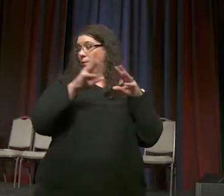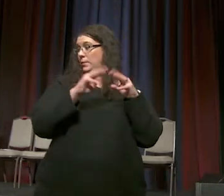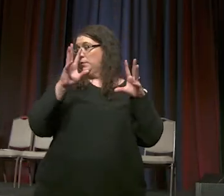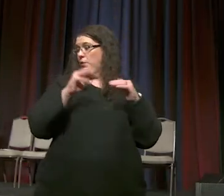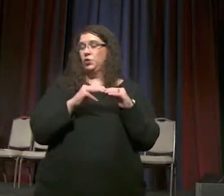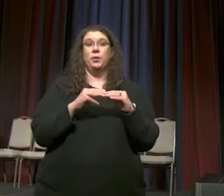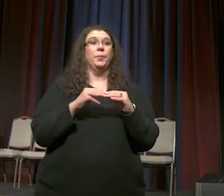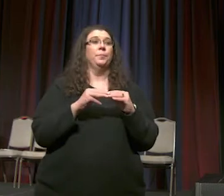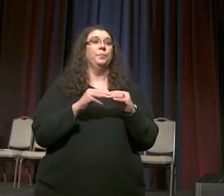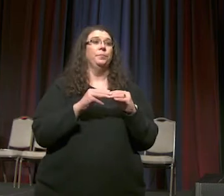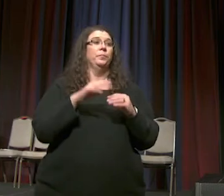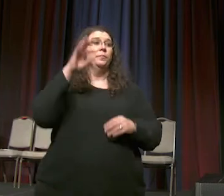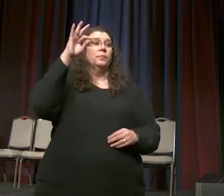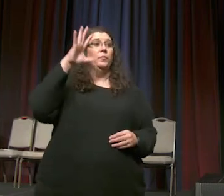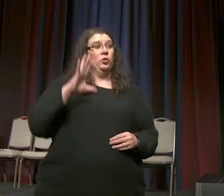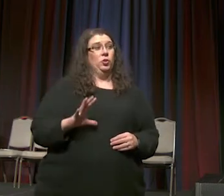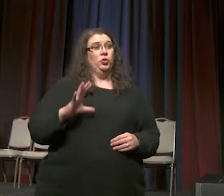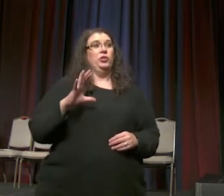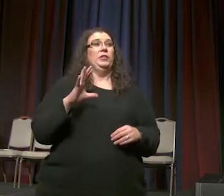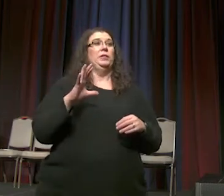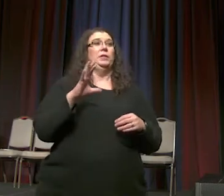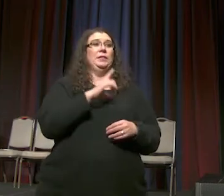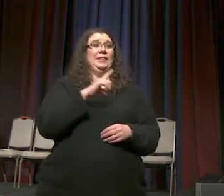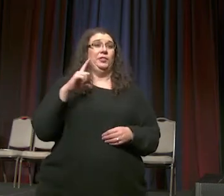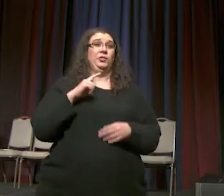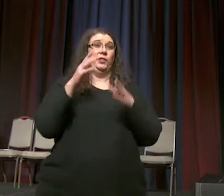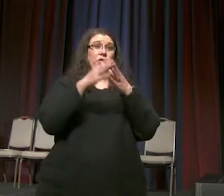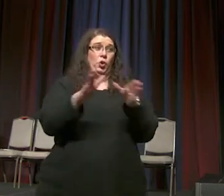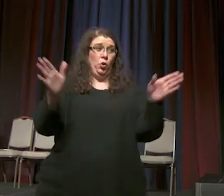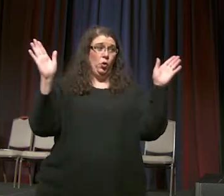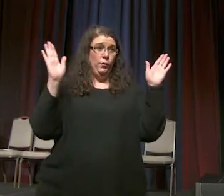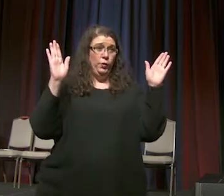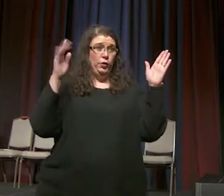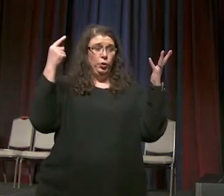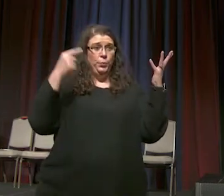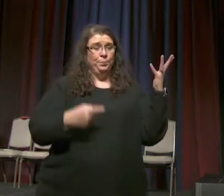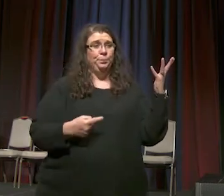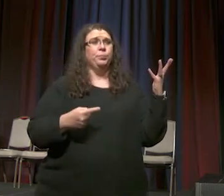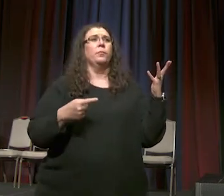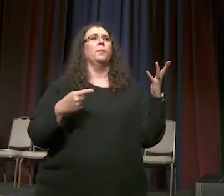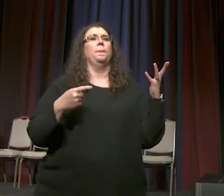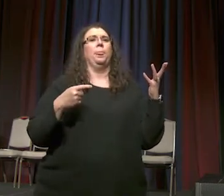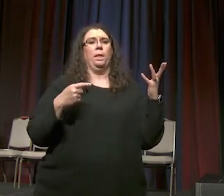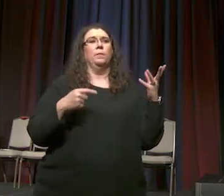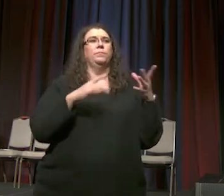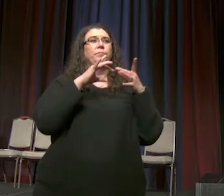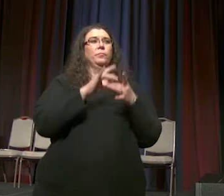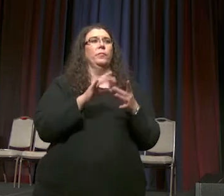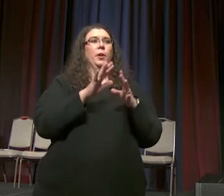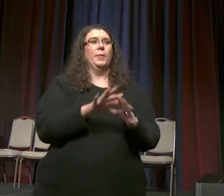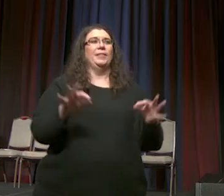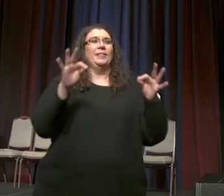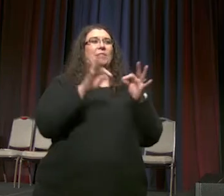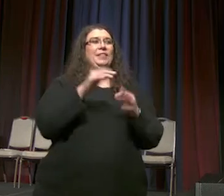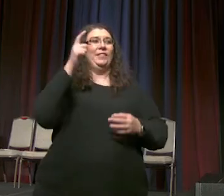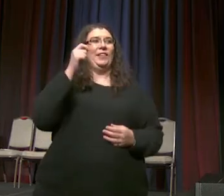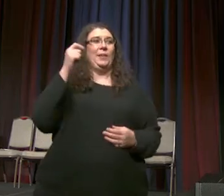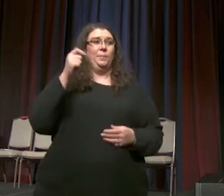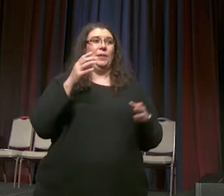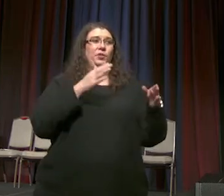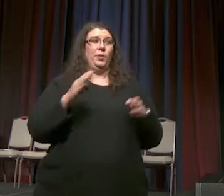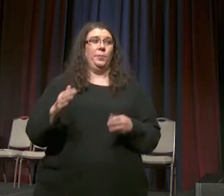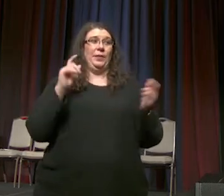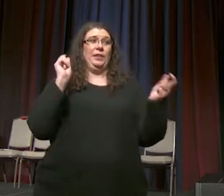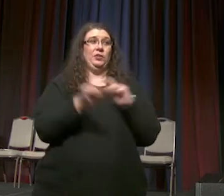It's on clergy legislation overview. And our speakers, it is about the significant pension plan change for clergy, along